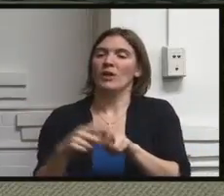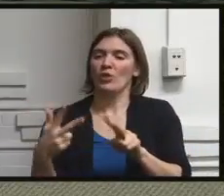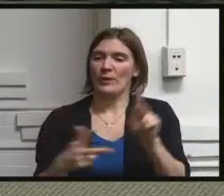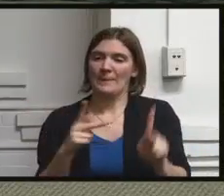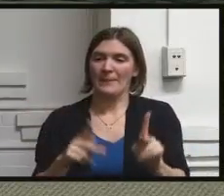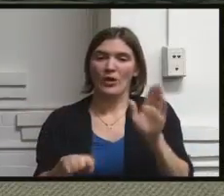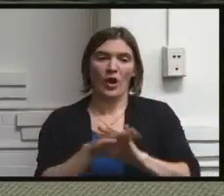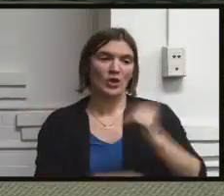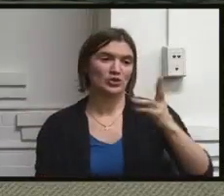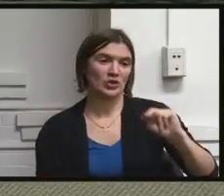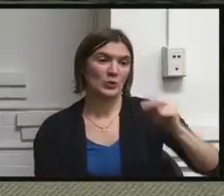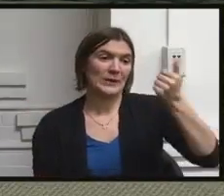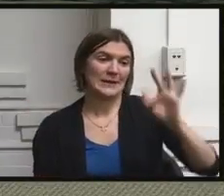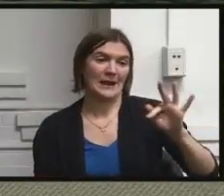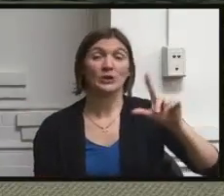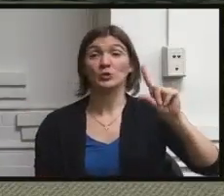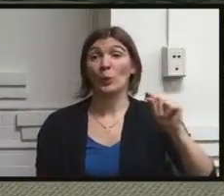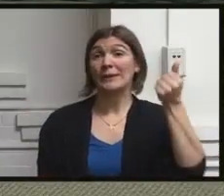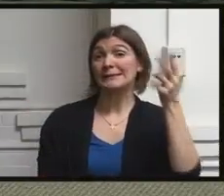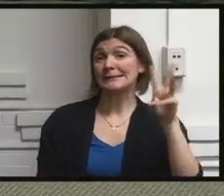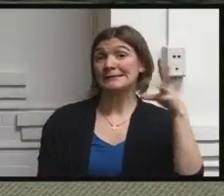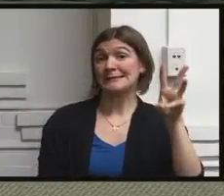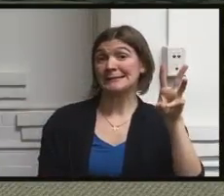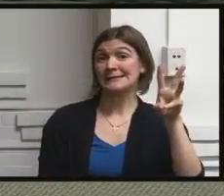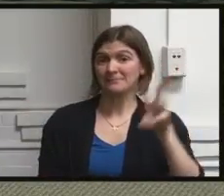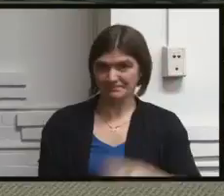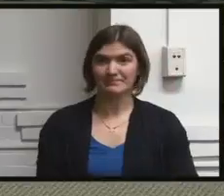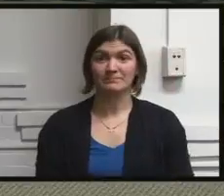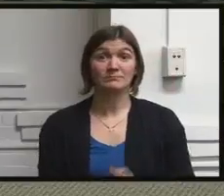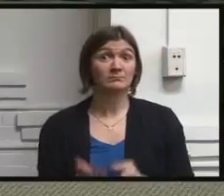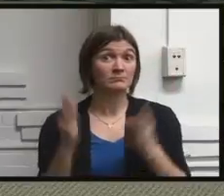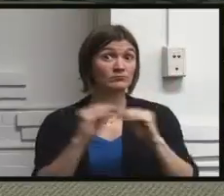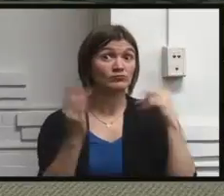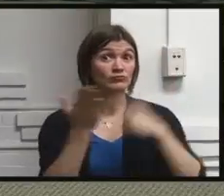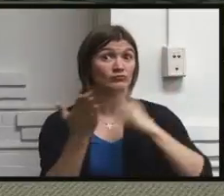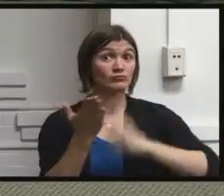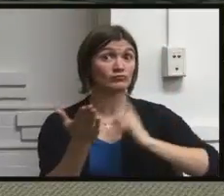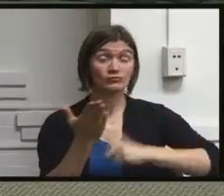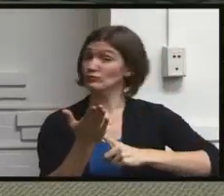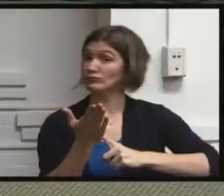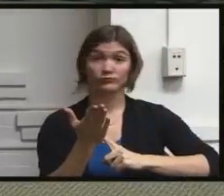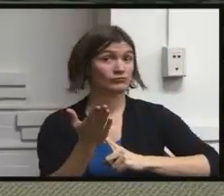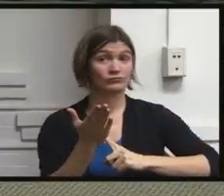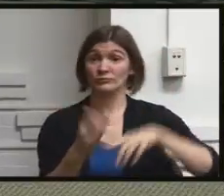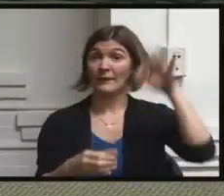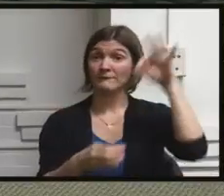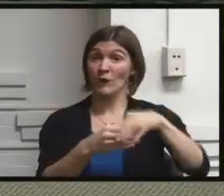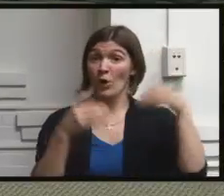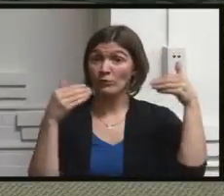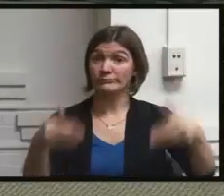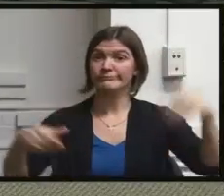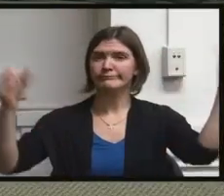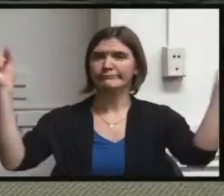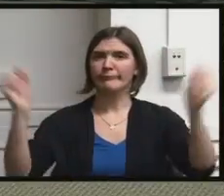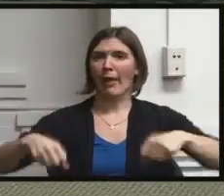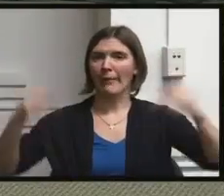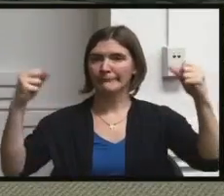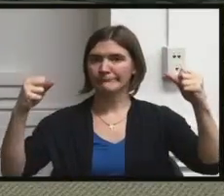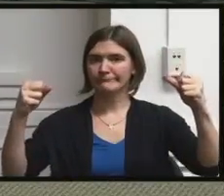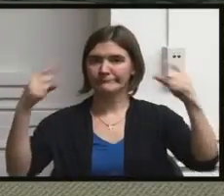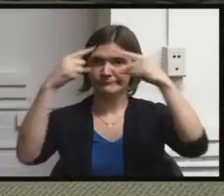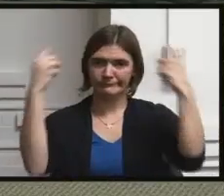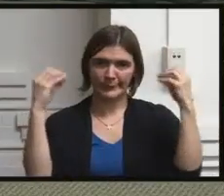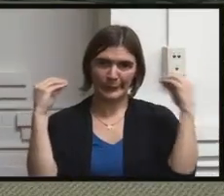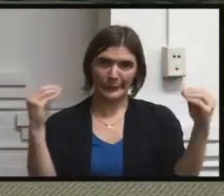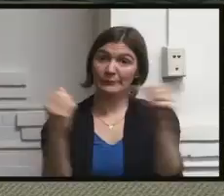to occur on January 19th, 2016. Is there any further discussion? Hearing none, all those in favor, please say aye. Aye.